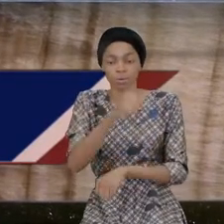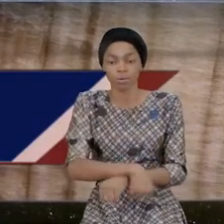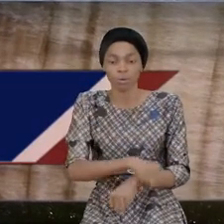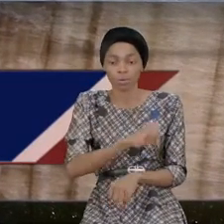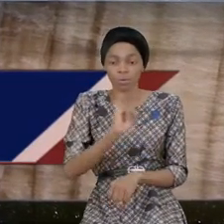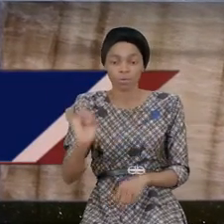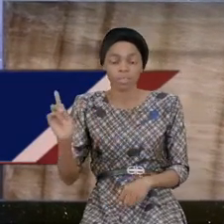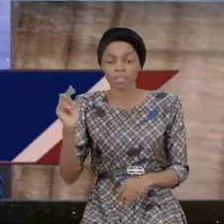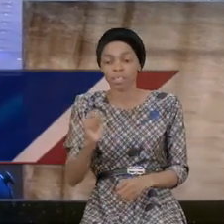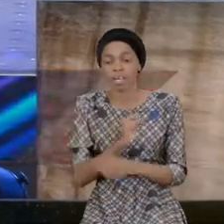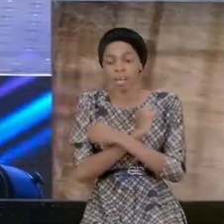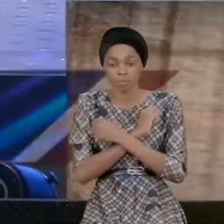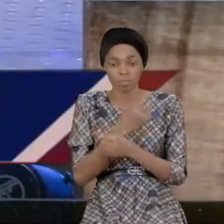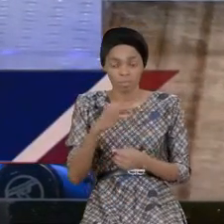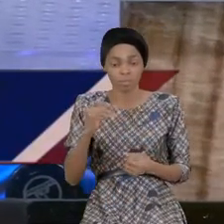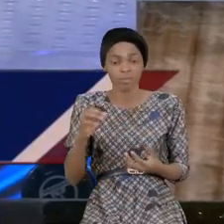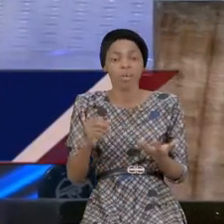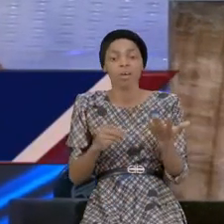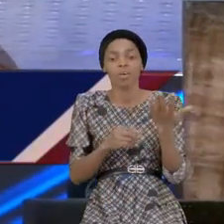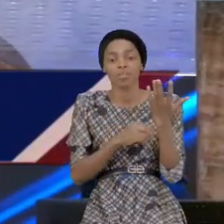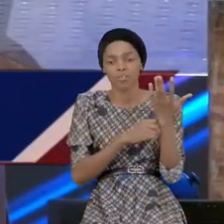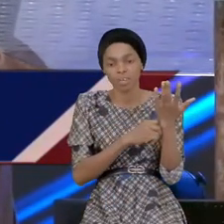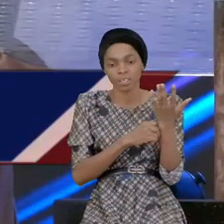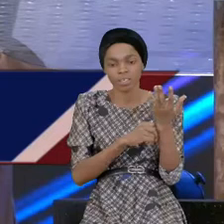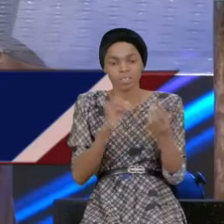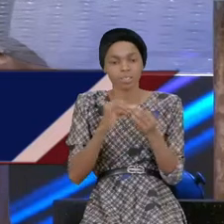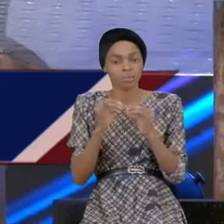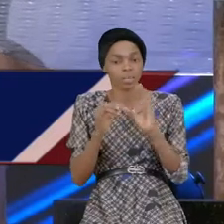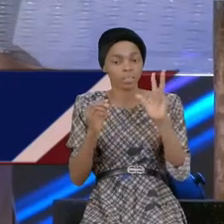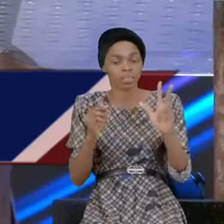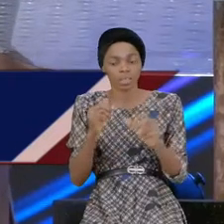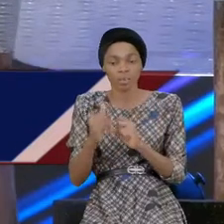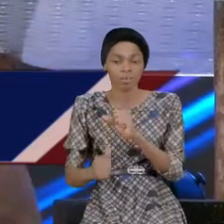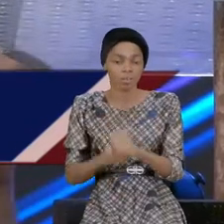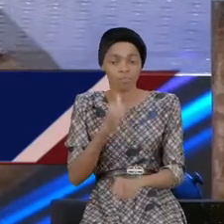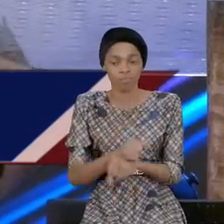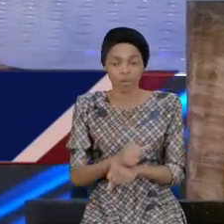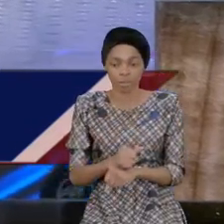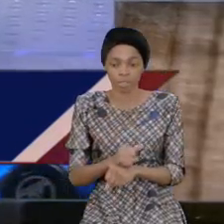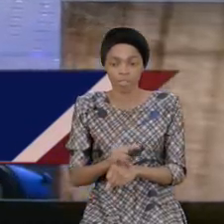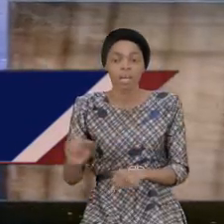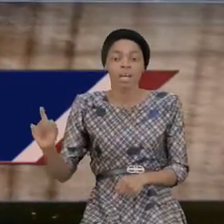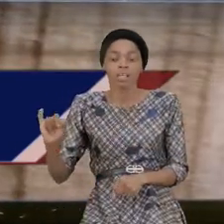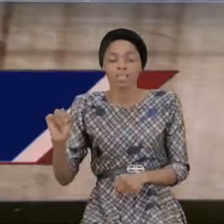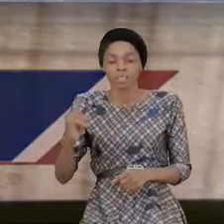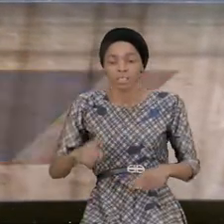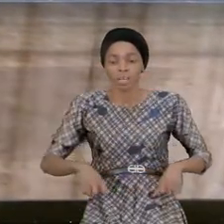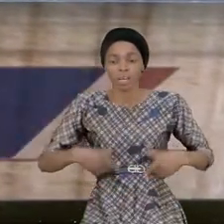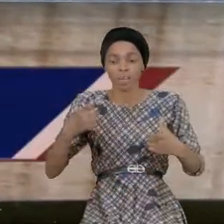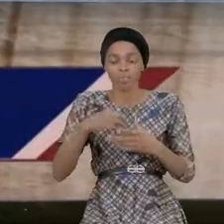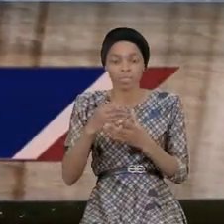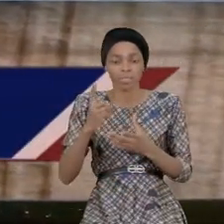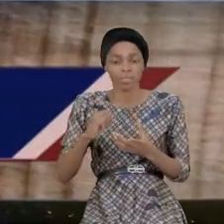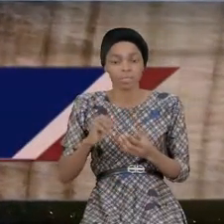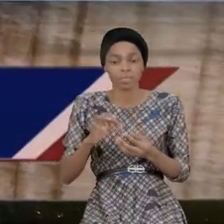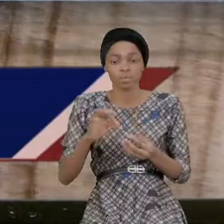flesh. Number three, confirming the life in the spirit. Number one, crucifying